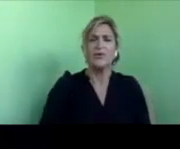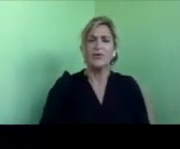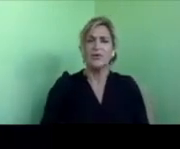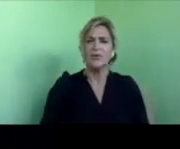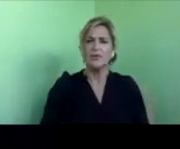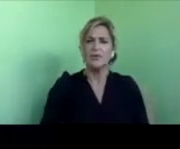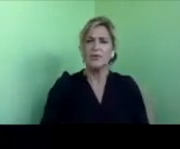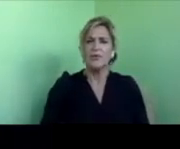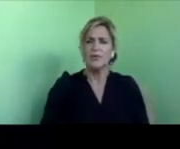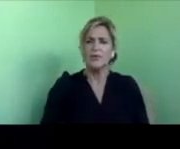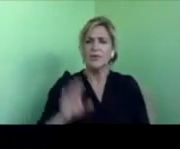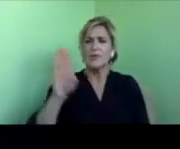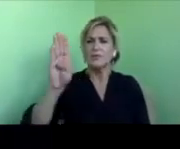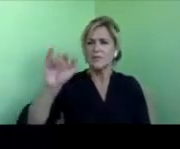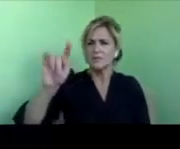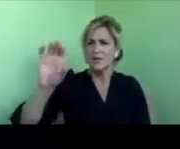Bitch.